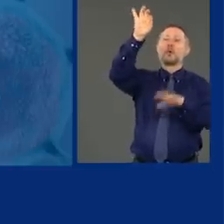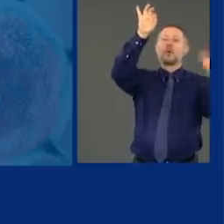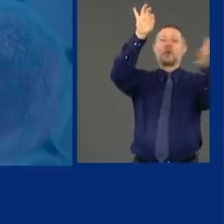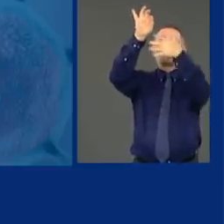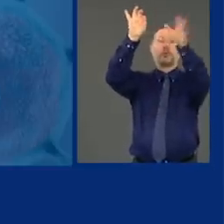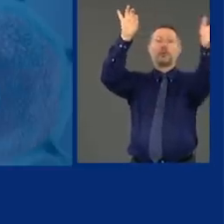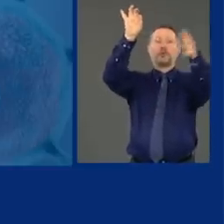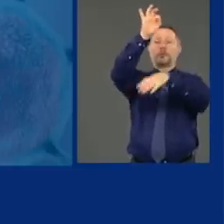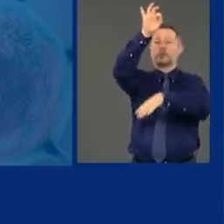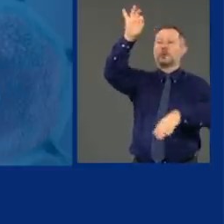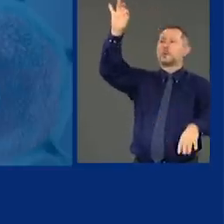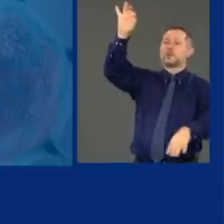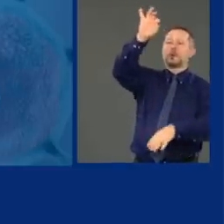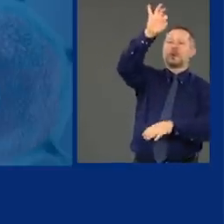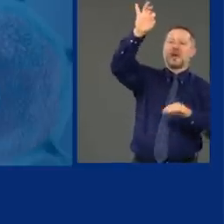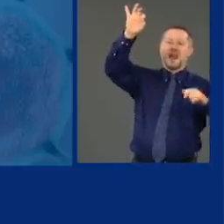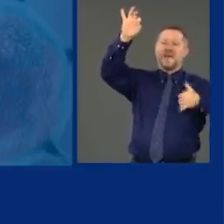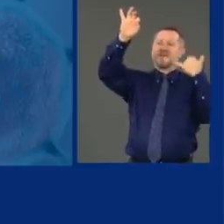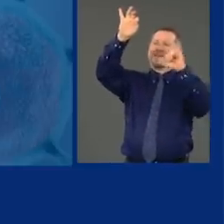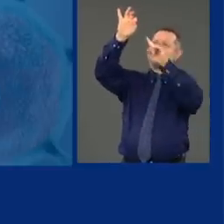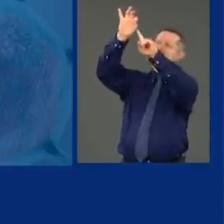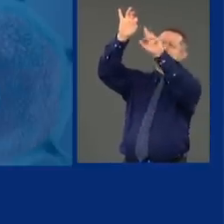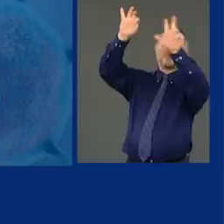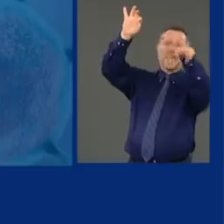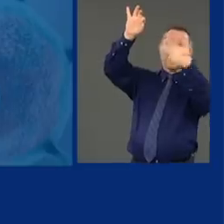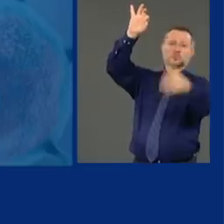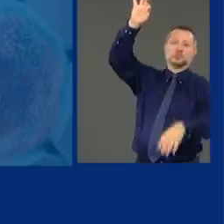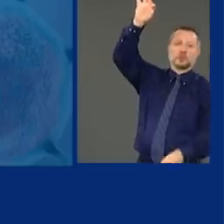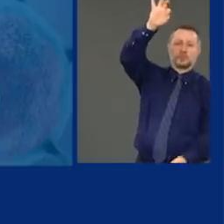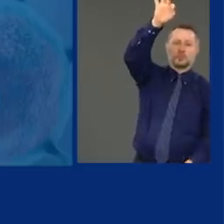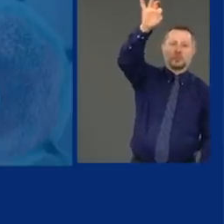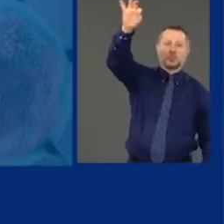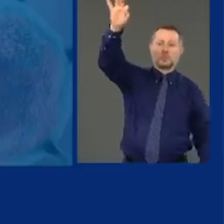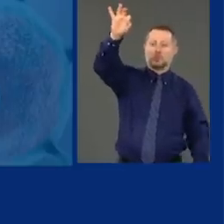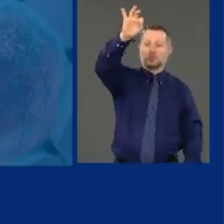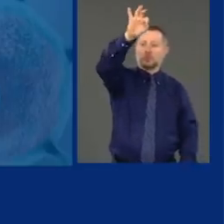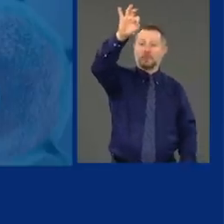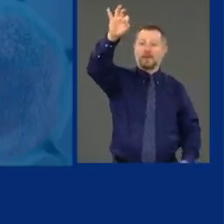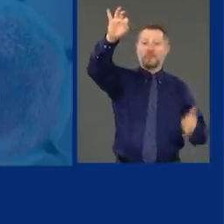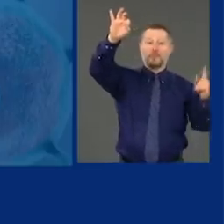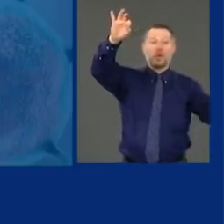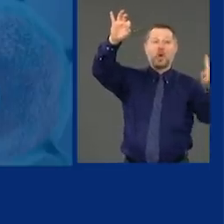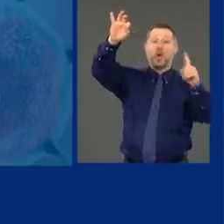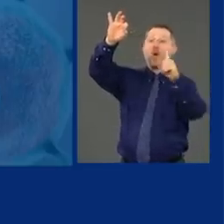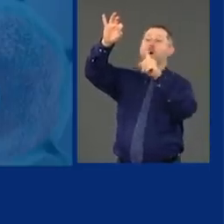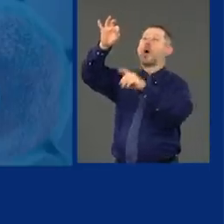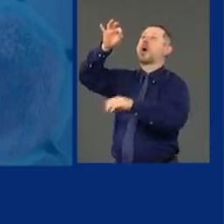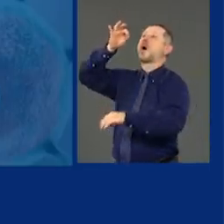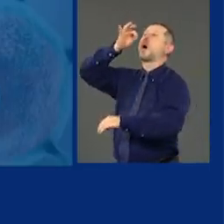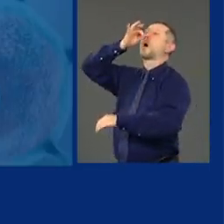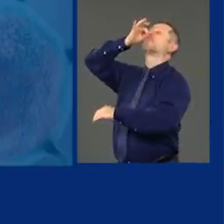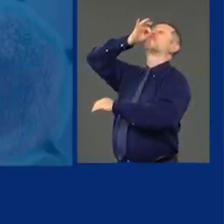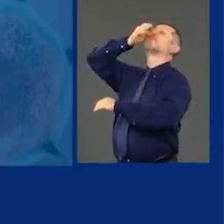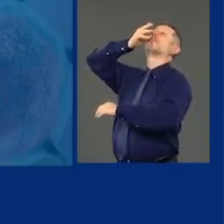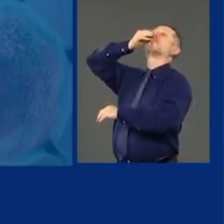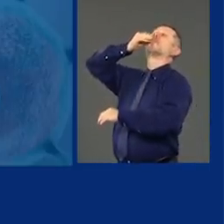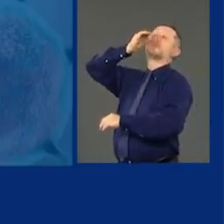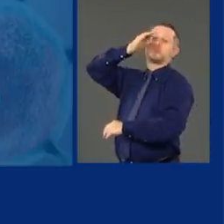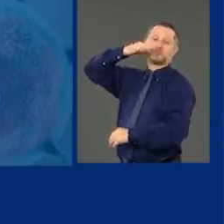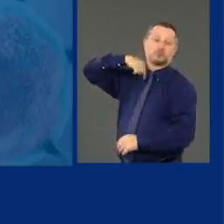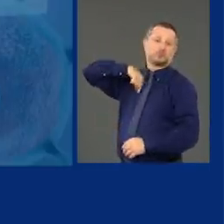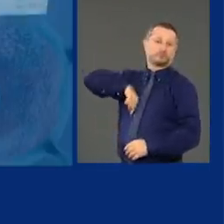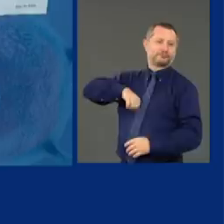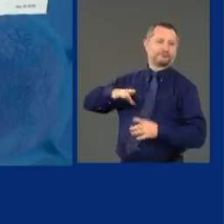dispersing, they could linger for 3 hours. You walk in 3 hours later, you actually breathe those air molecules.